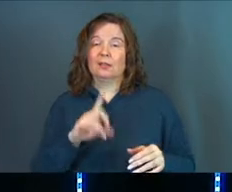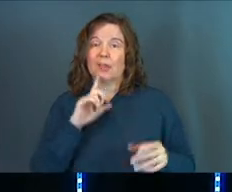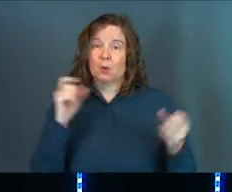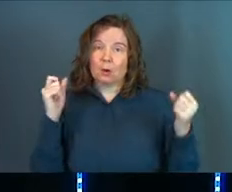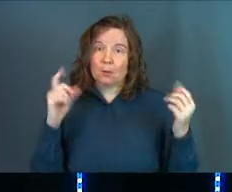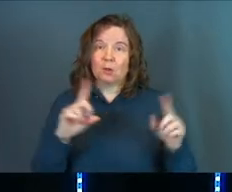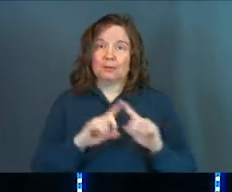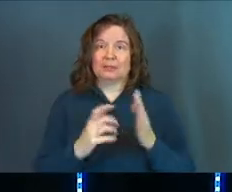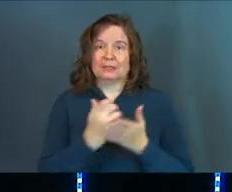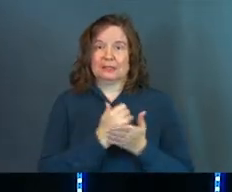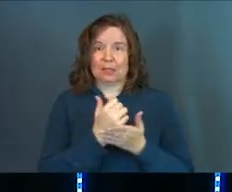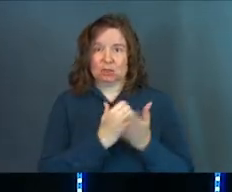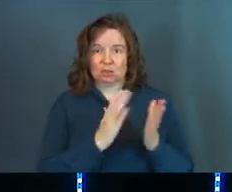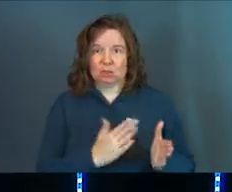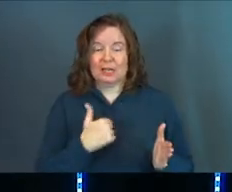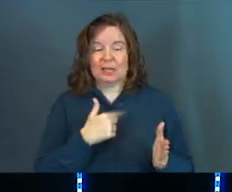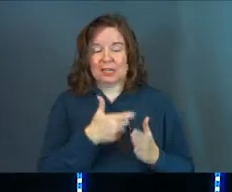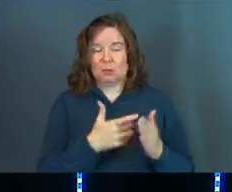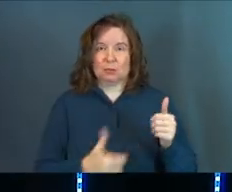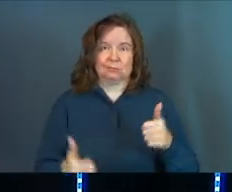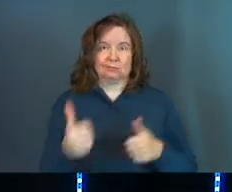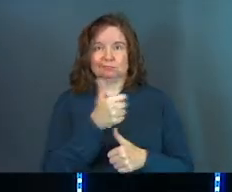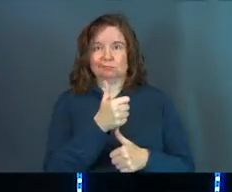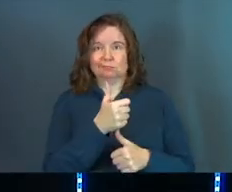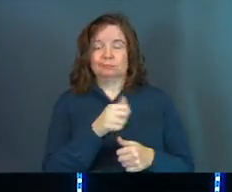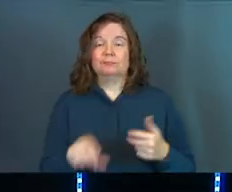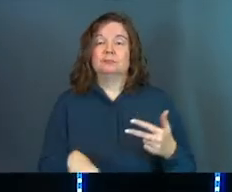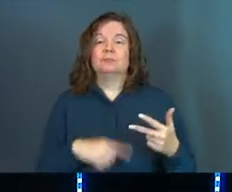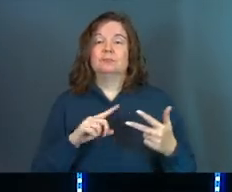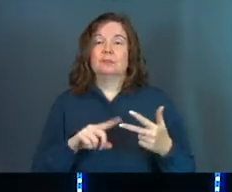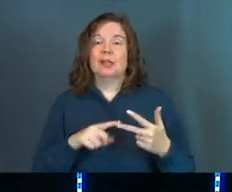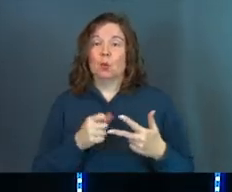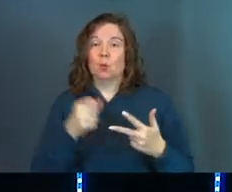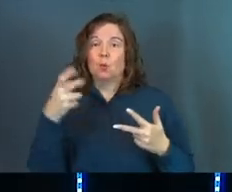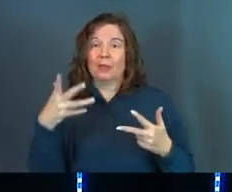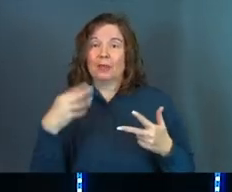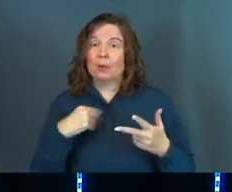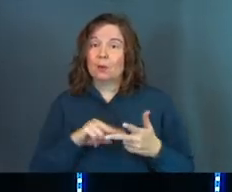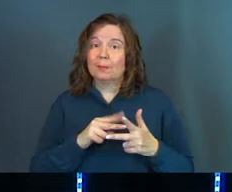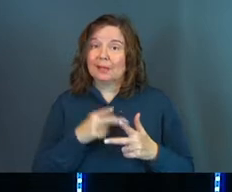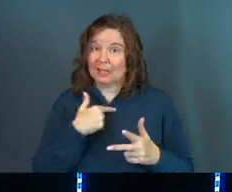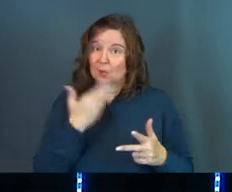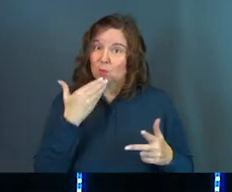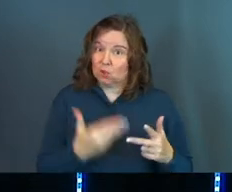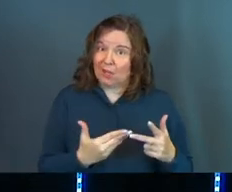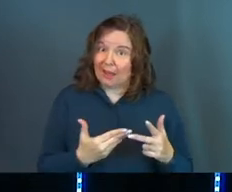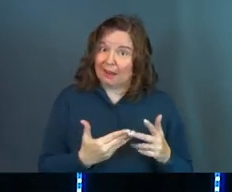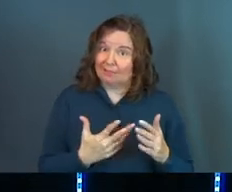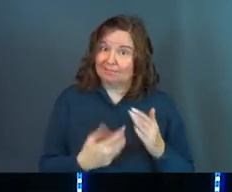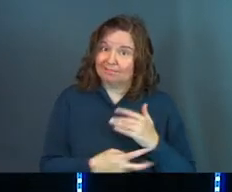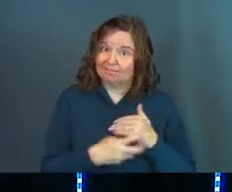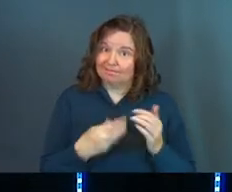there were multiple tax collectors and he was chief among them. Next is he was wealthy, which means he was good at it.